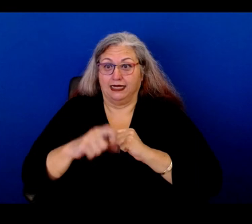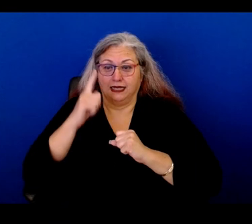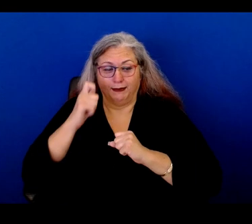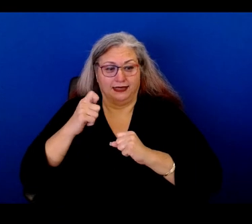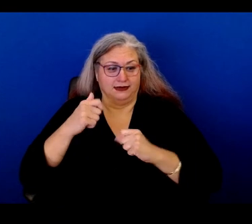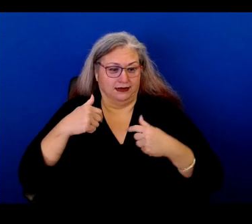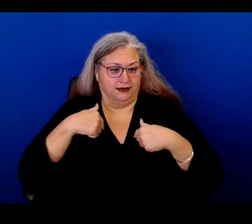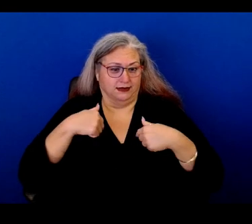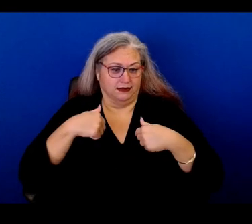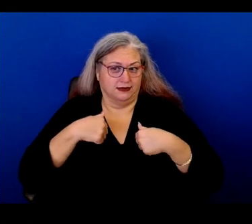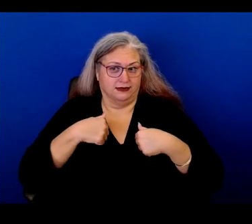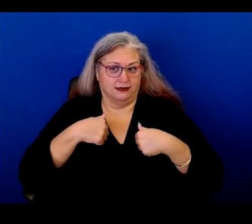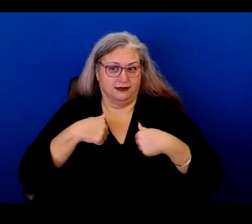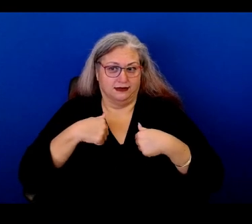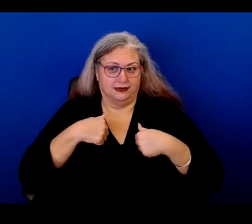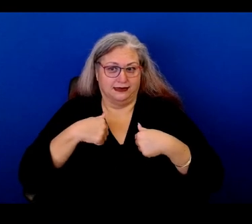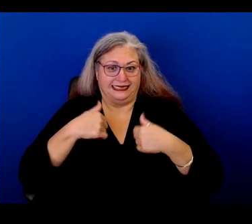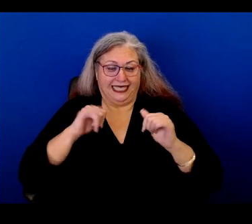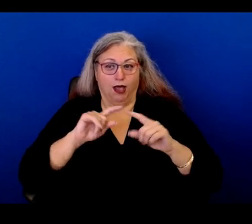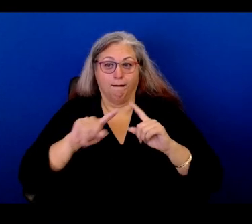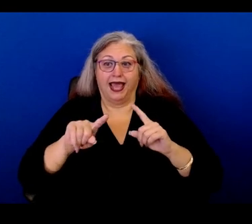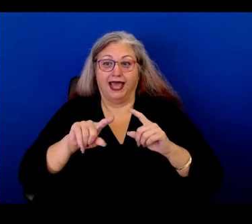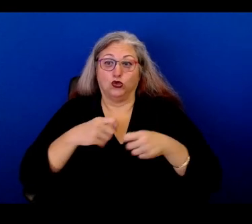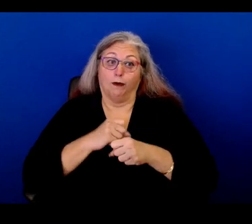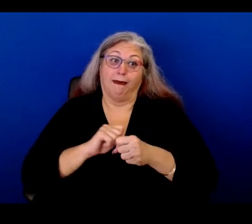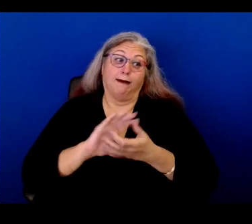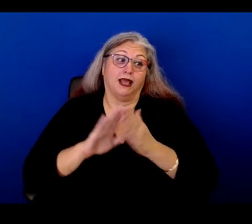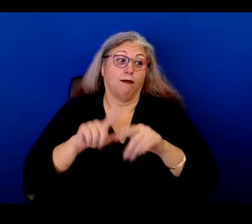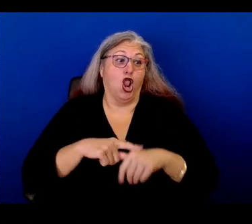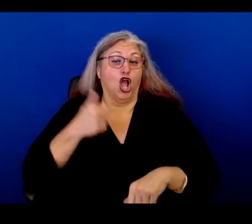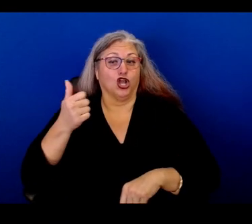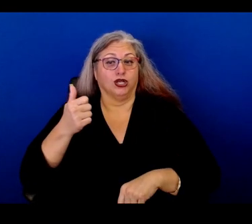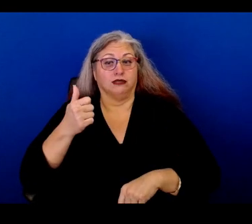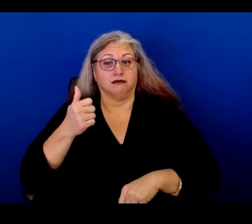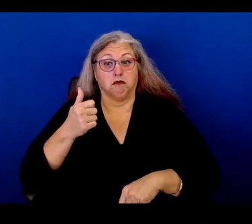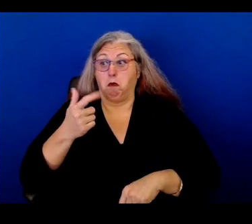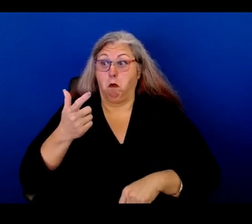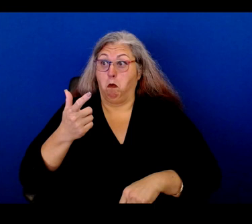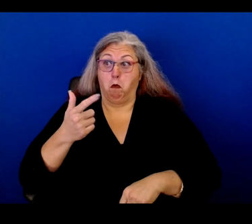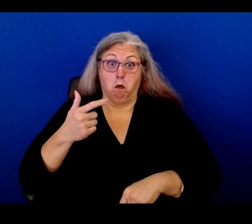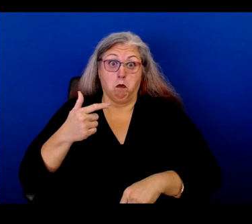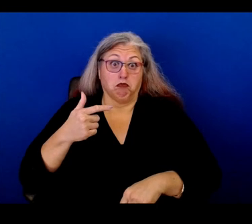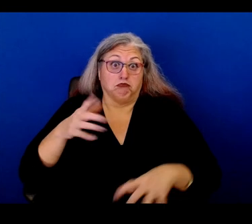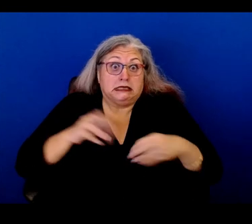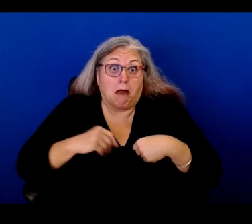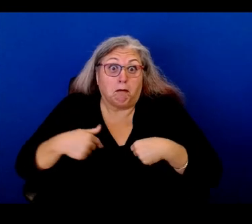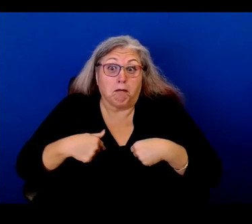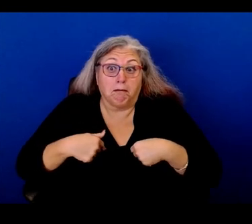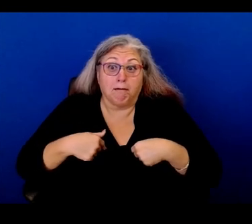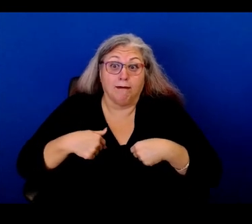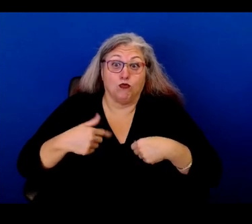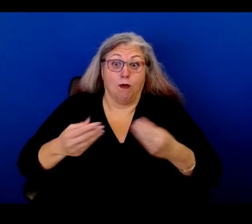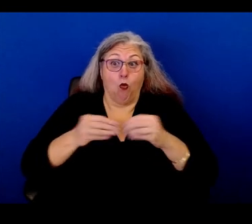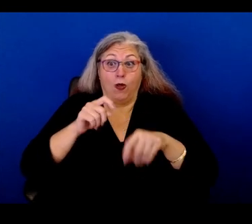I'm still, but to make it a little longer, I'm really cool with that. You know, to have